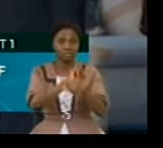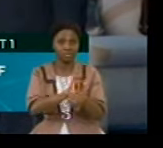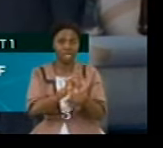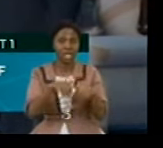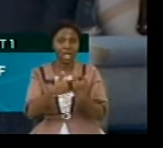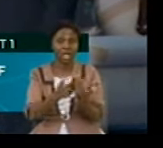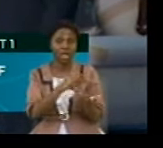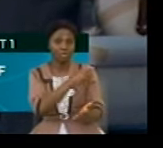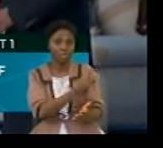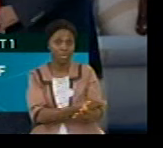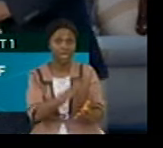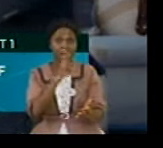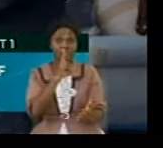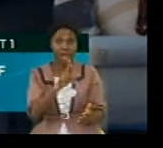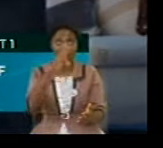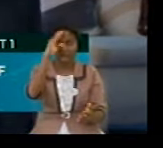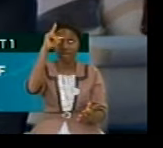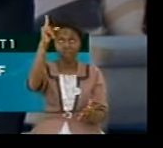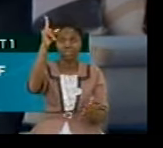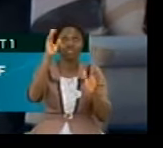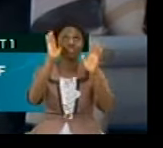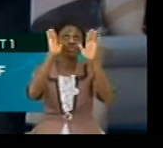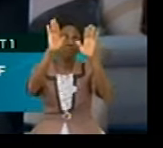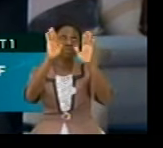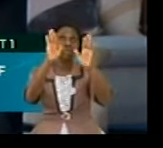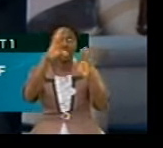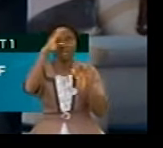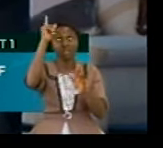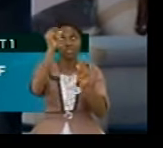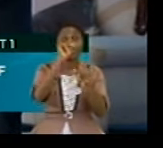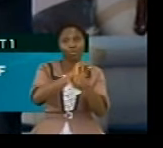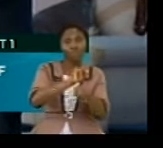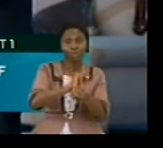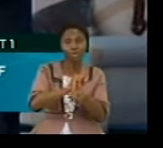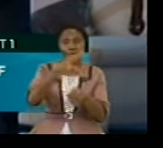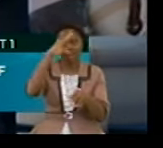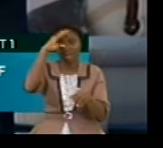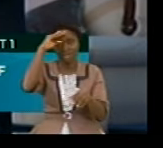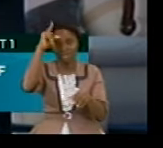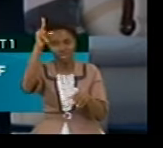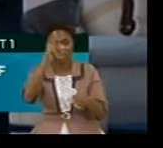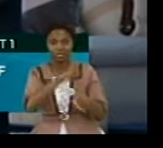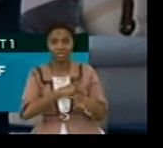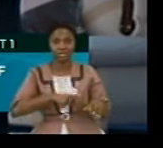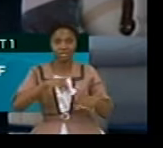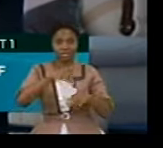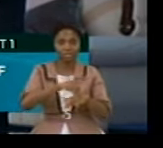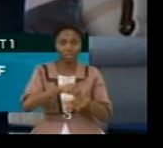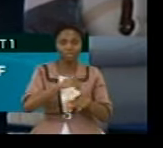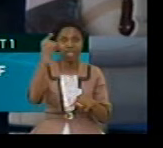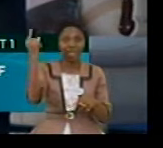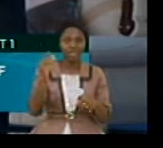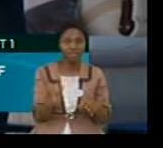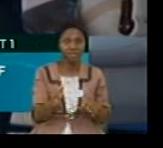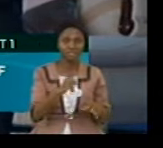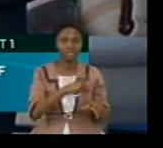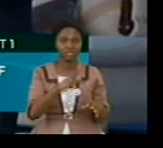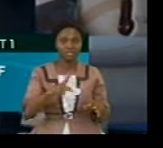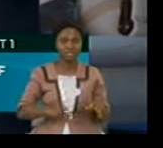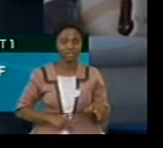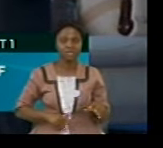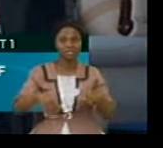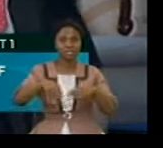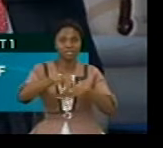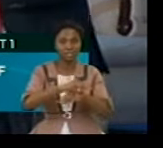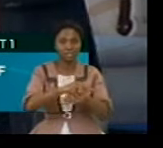his wonders, his works, his kingdom is an everlasting kingdom, and his dominion is